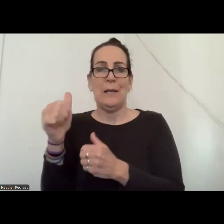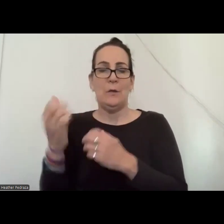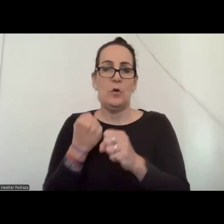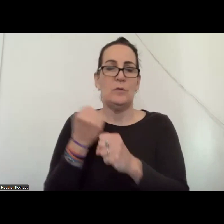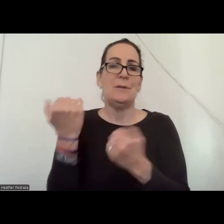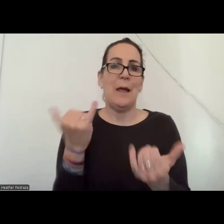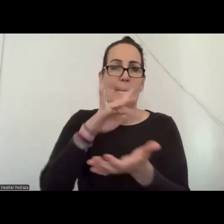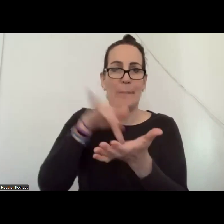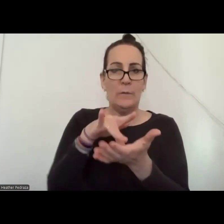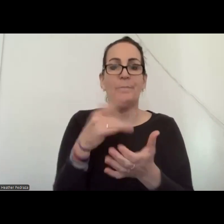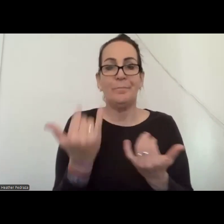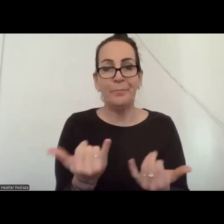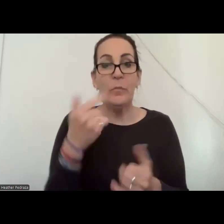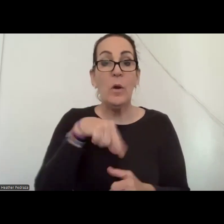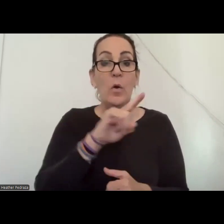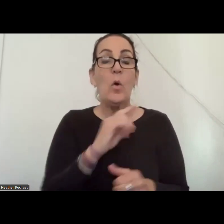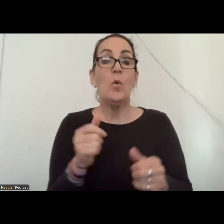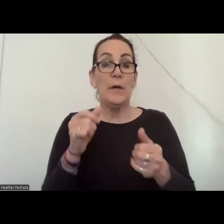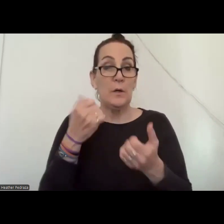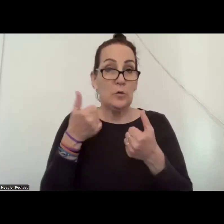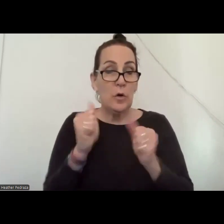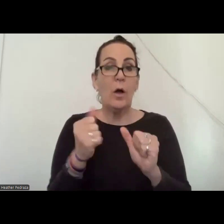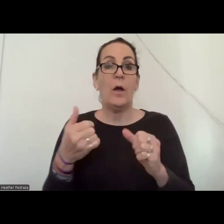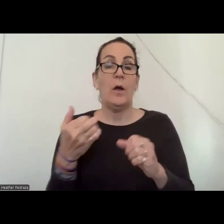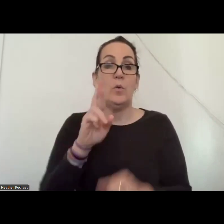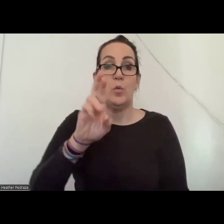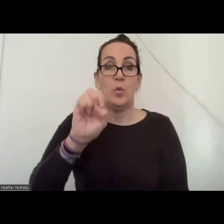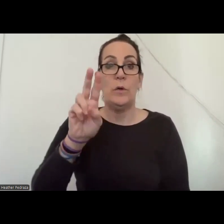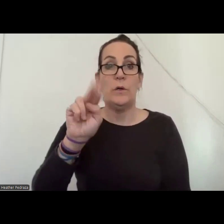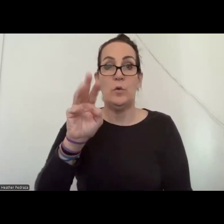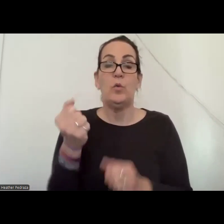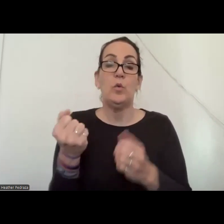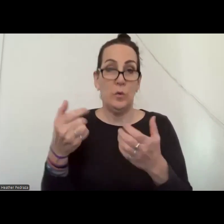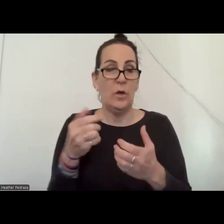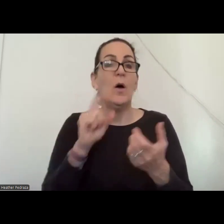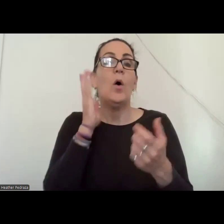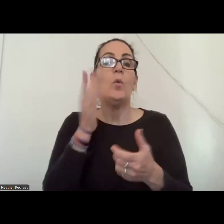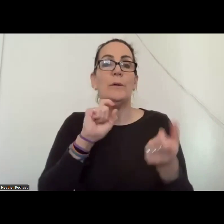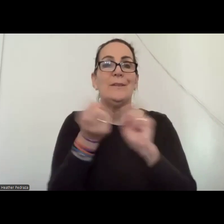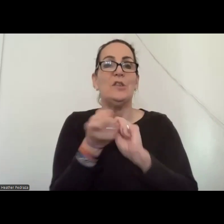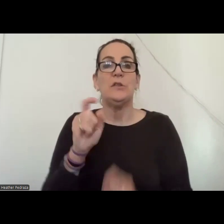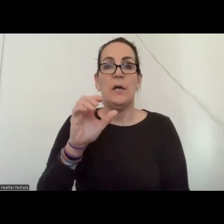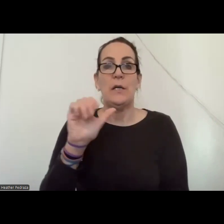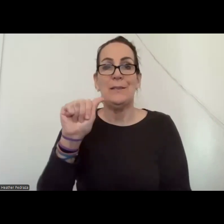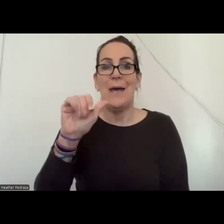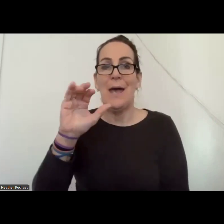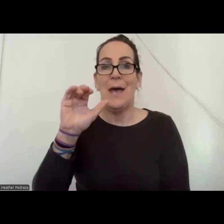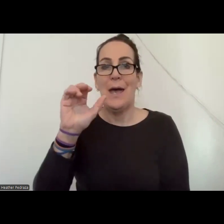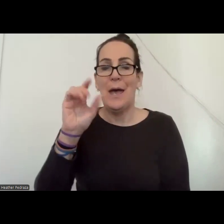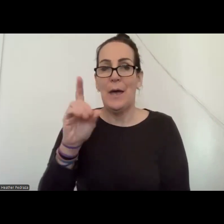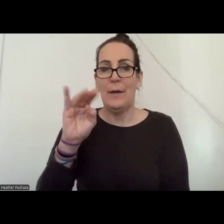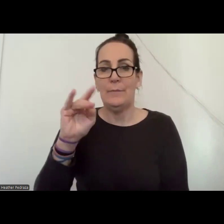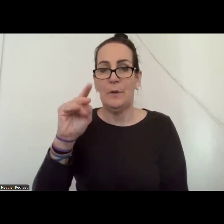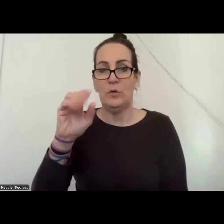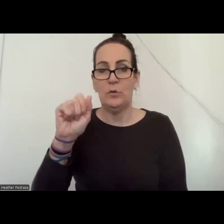momentum in the plan as we change administrations next year. I also wanted to touch briefly on the January